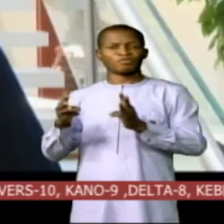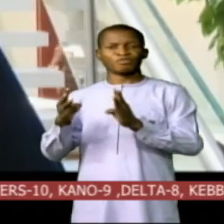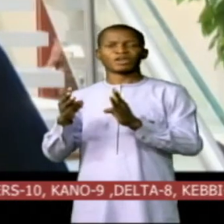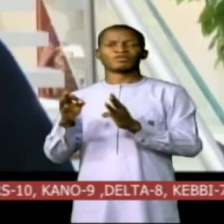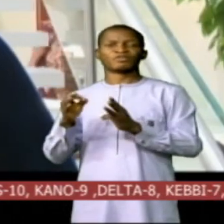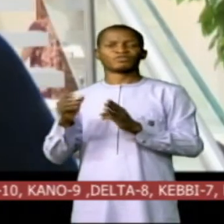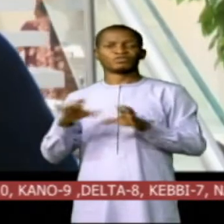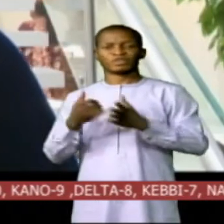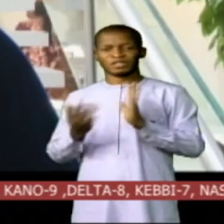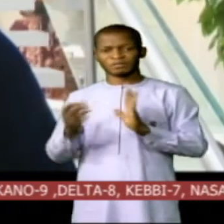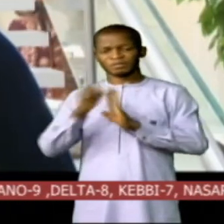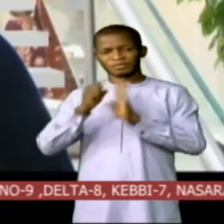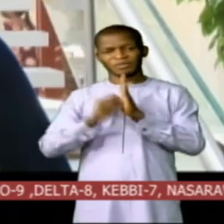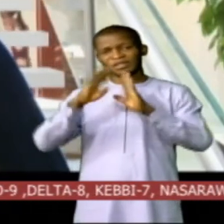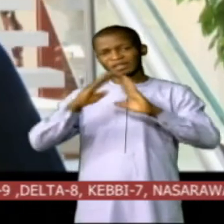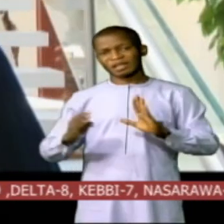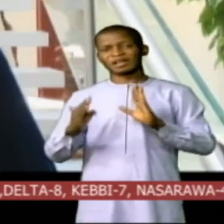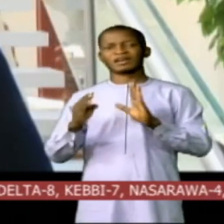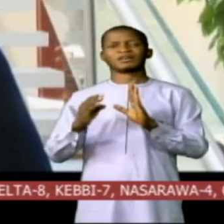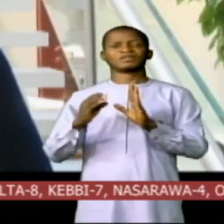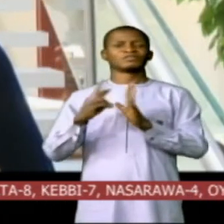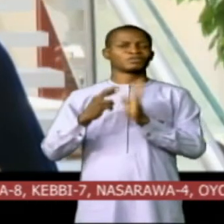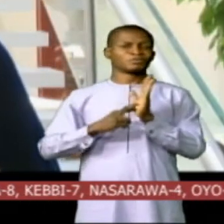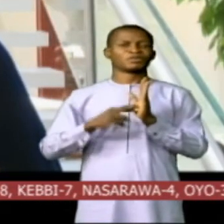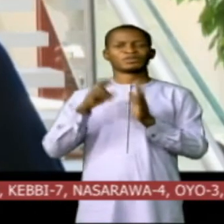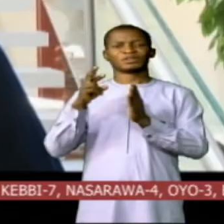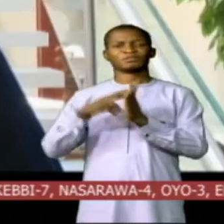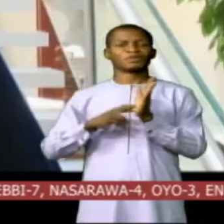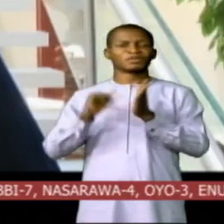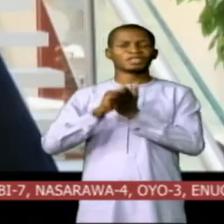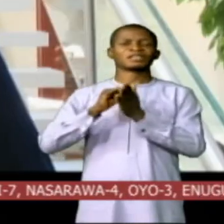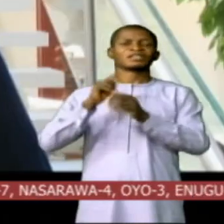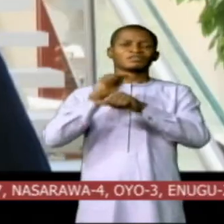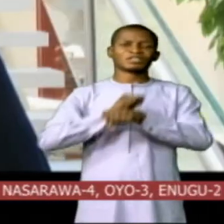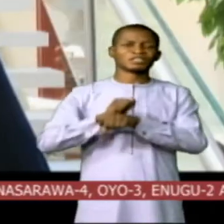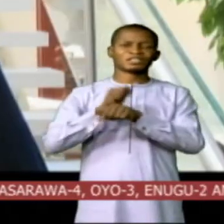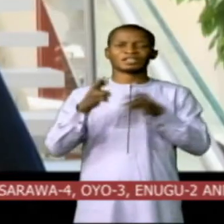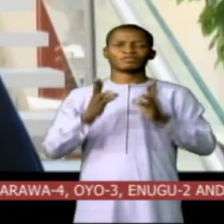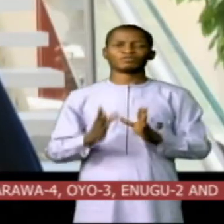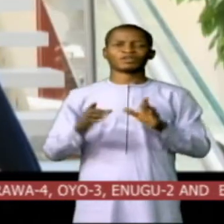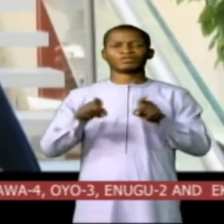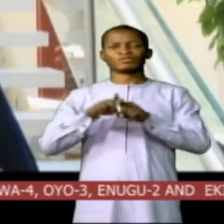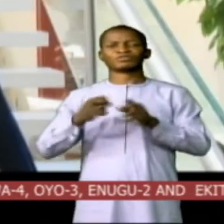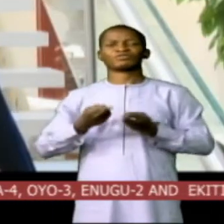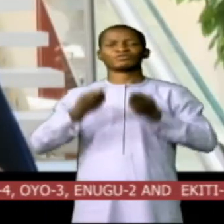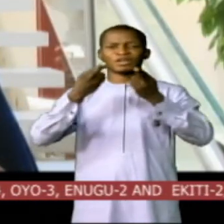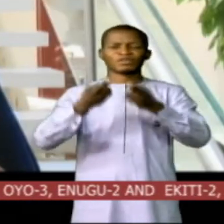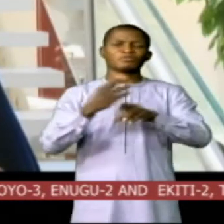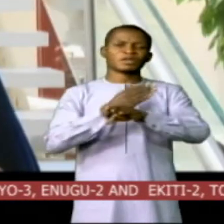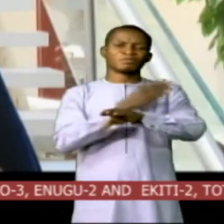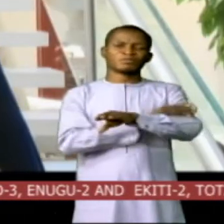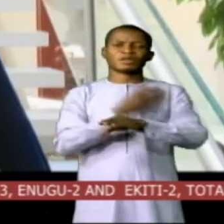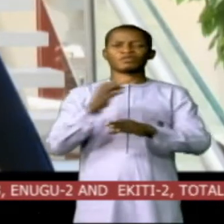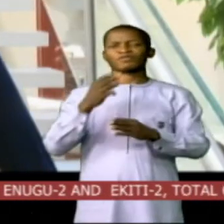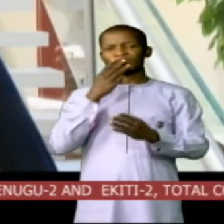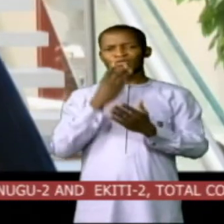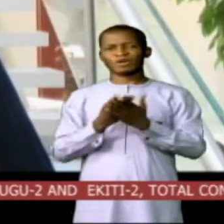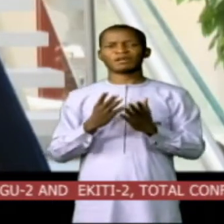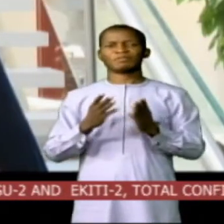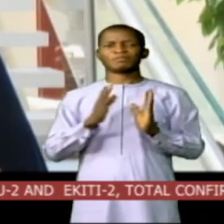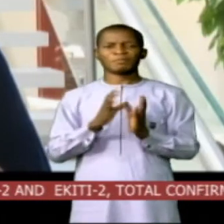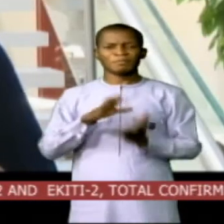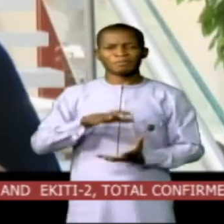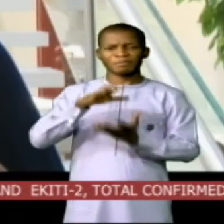State House correspondent Gideon Ifadi reports that the traditional ruler also recommended improvements of welfare for the police